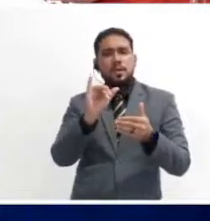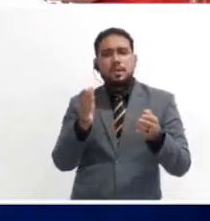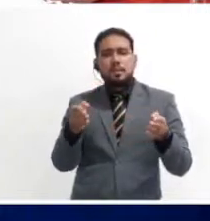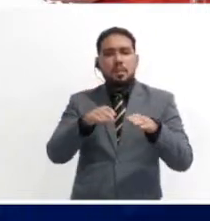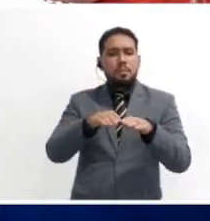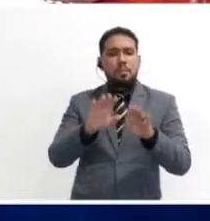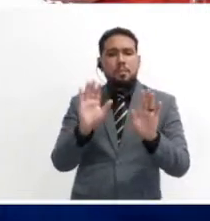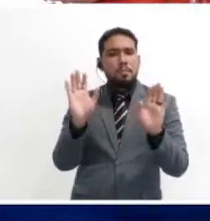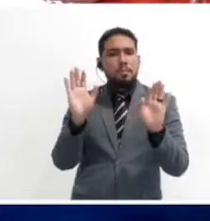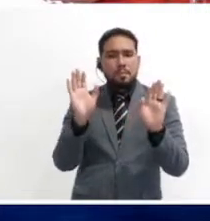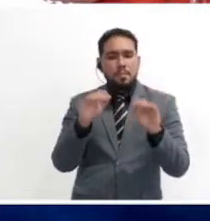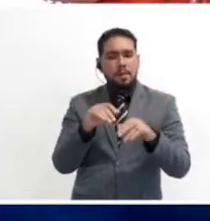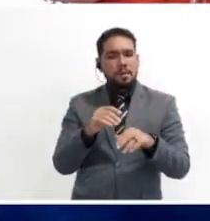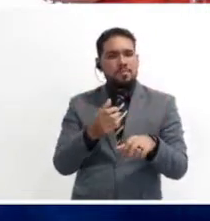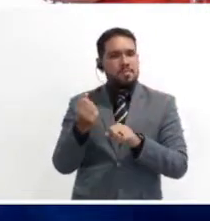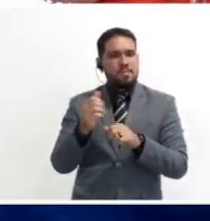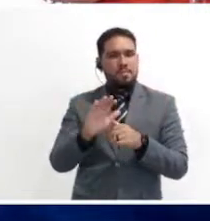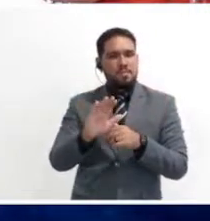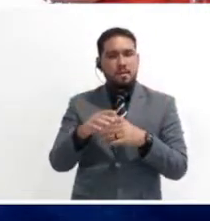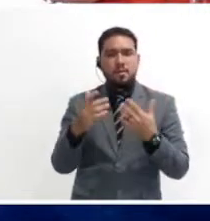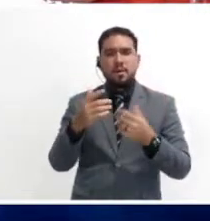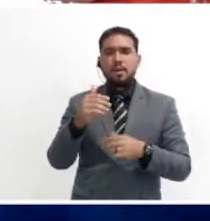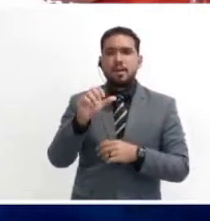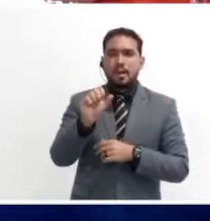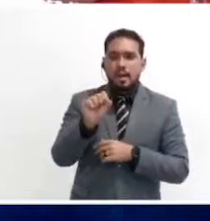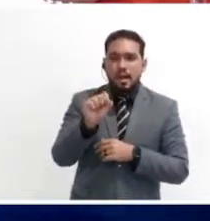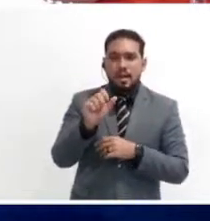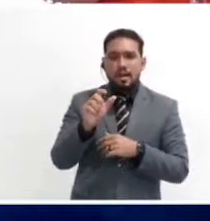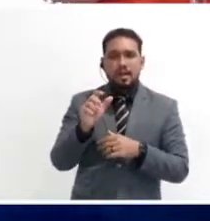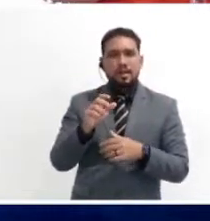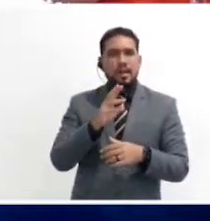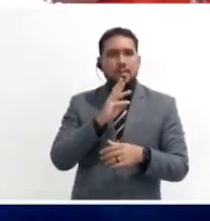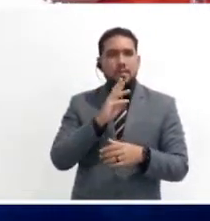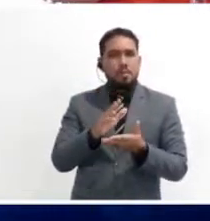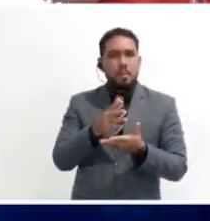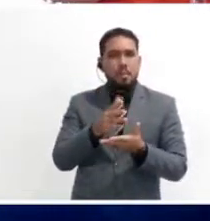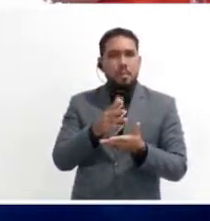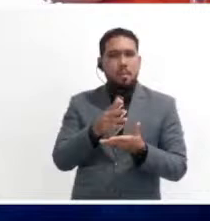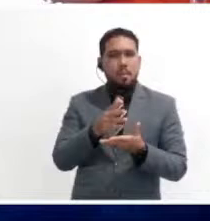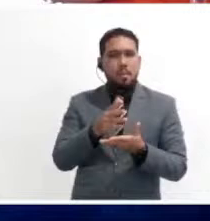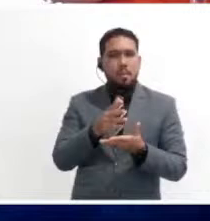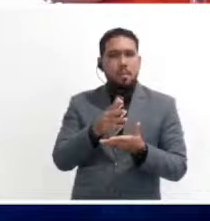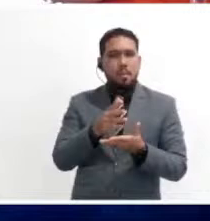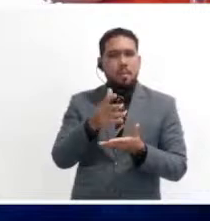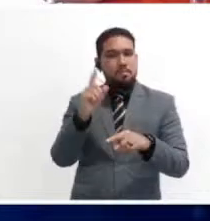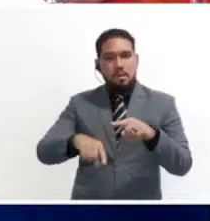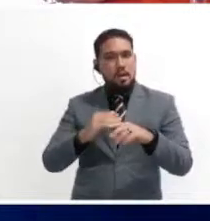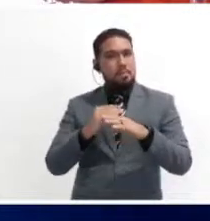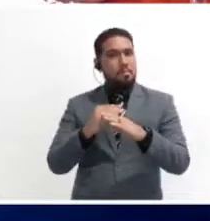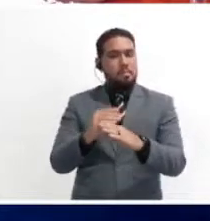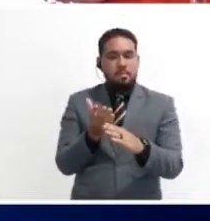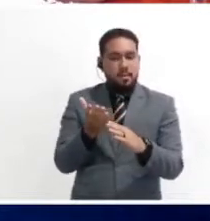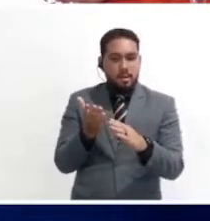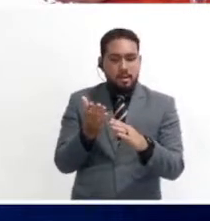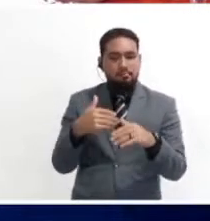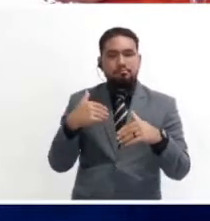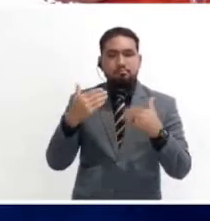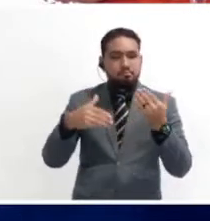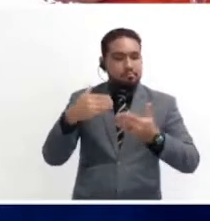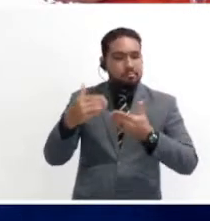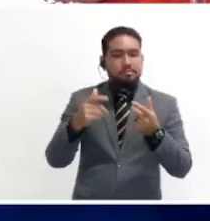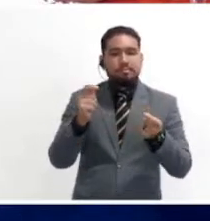penetrate the package. And then later on, we got feeling comfortable that we could design packages that were